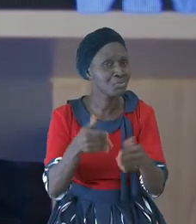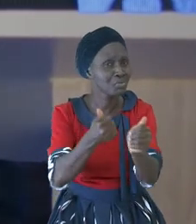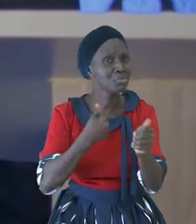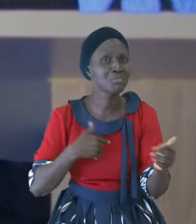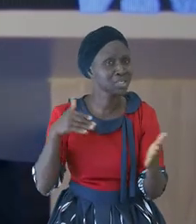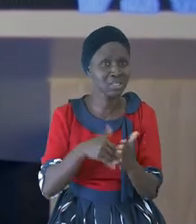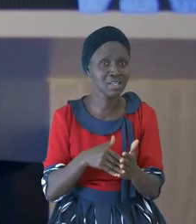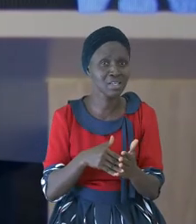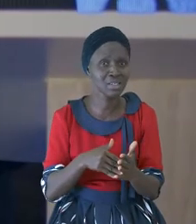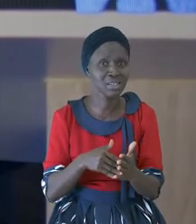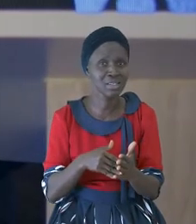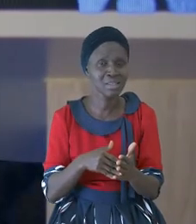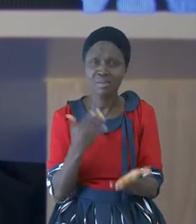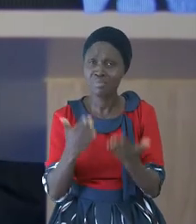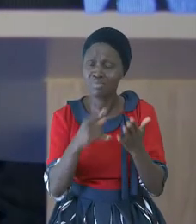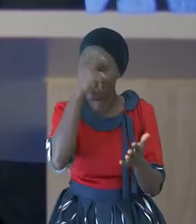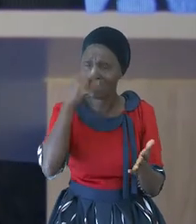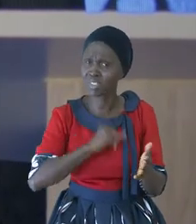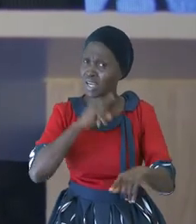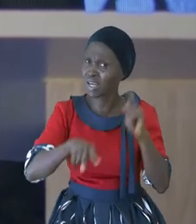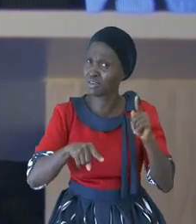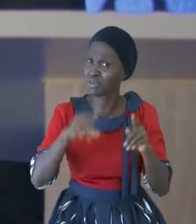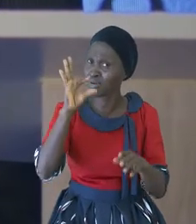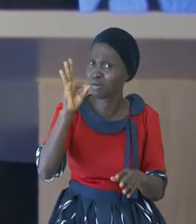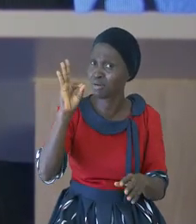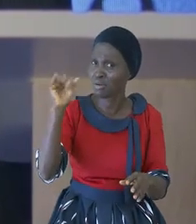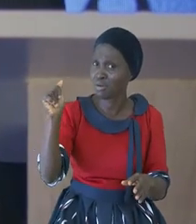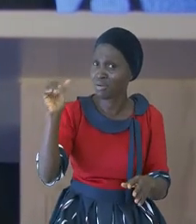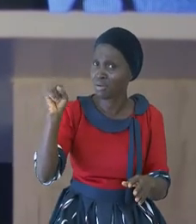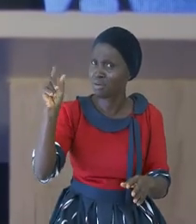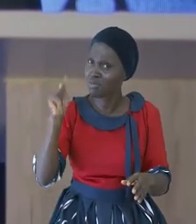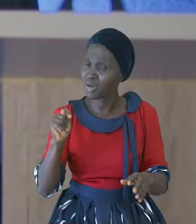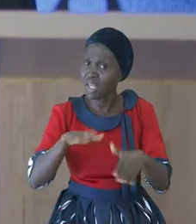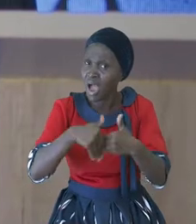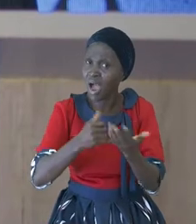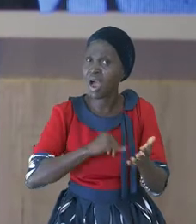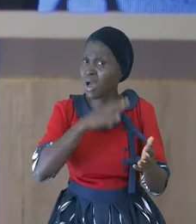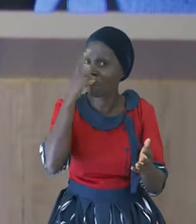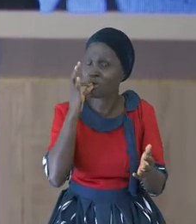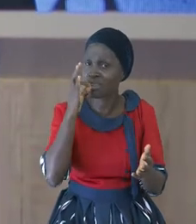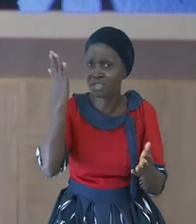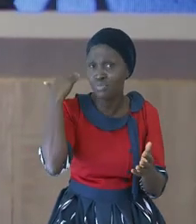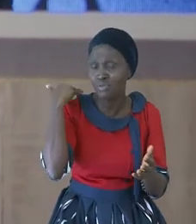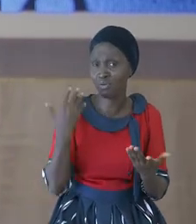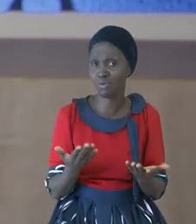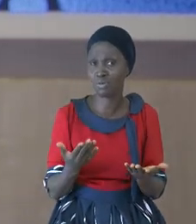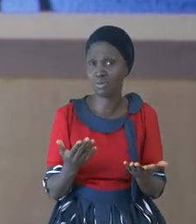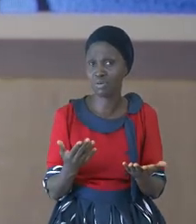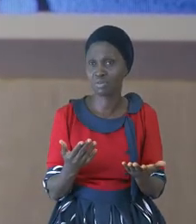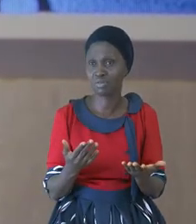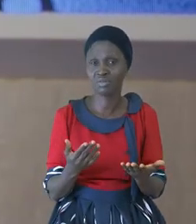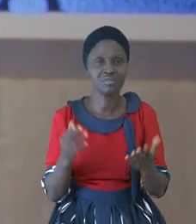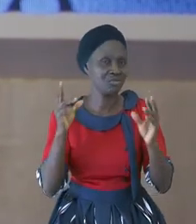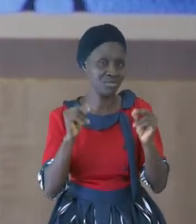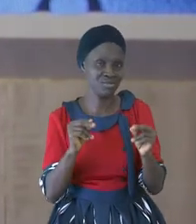Maybe because I cannot fast the way I used to fast in the good olden days. All the